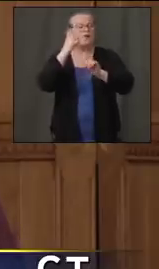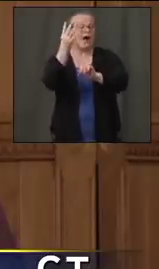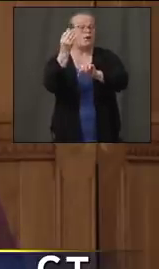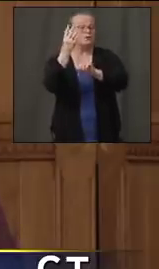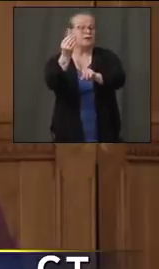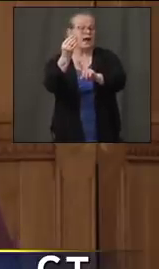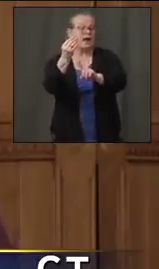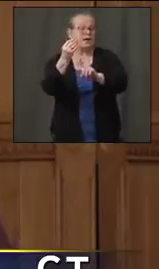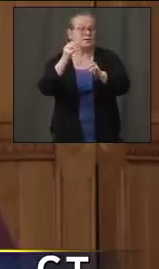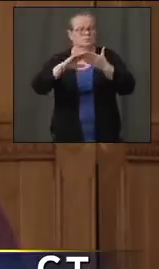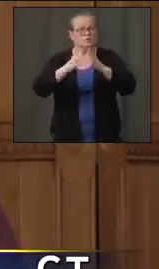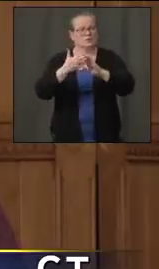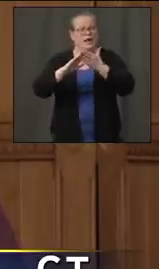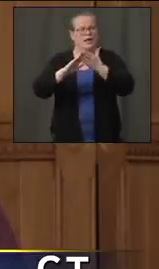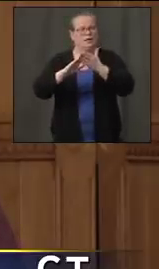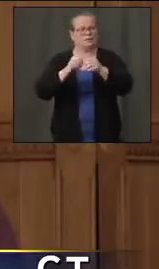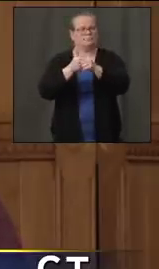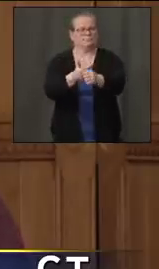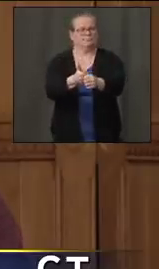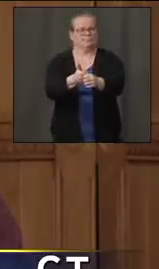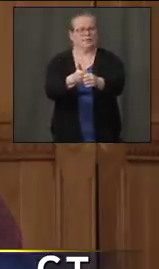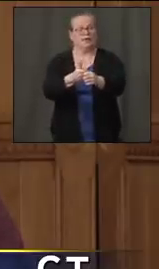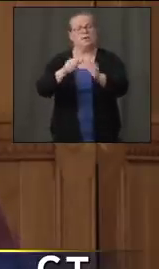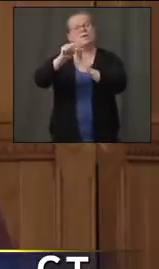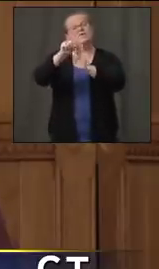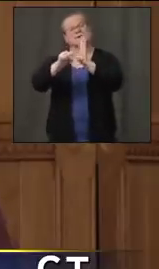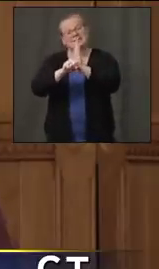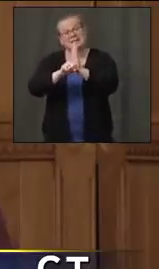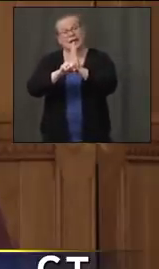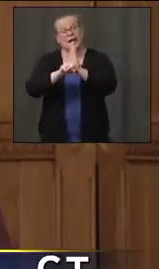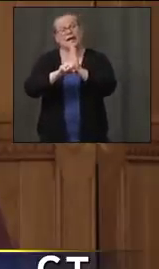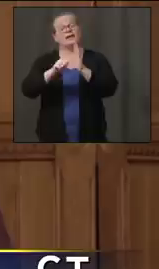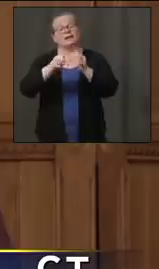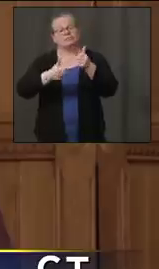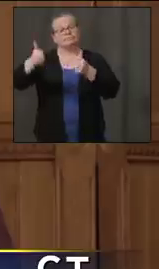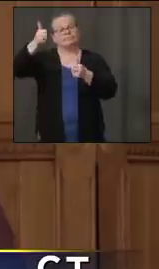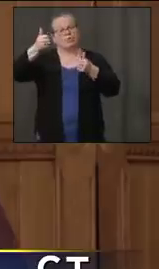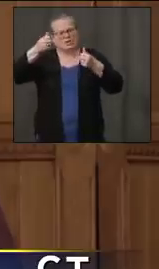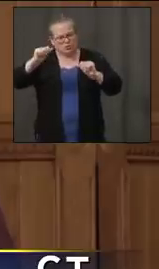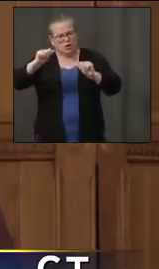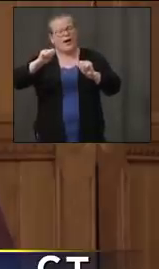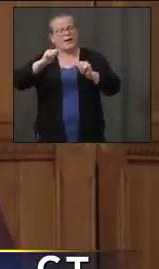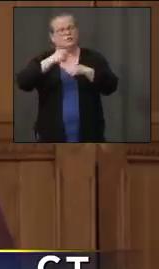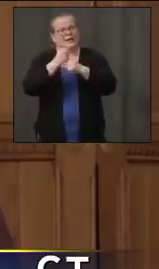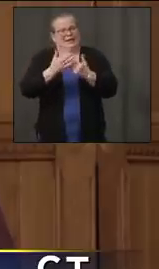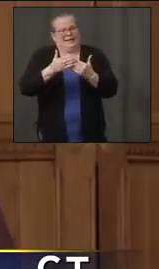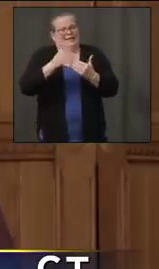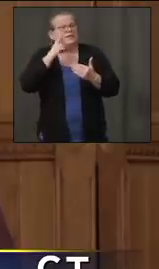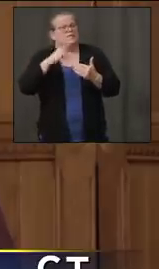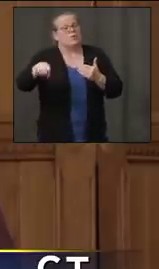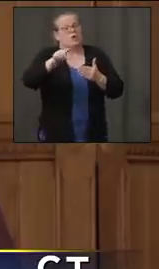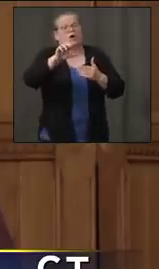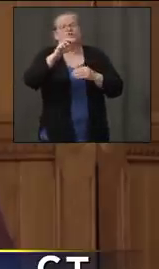But from the state's perspective, we're trying to make it very easy for restaurants to turn on that outdoor dial should they choose to on May